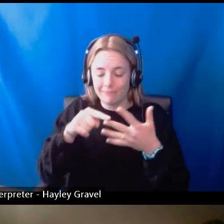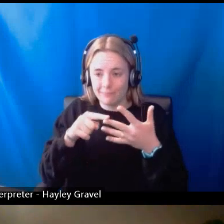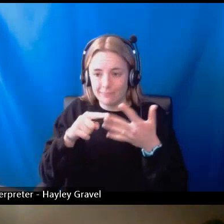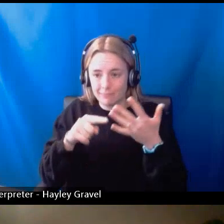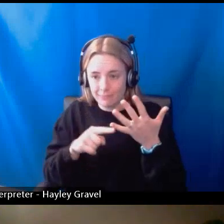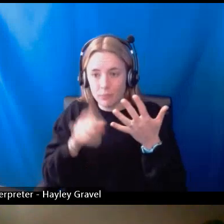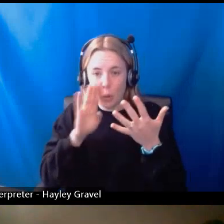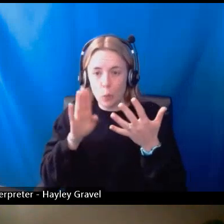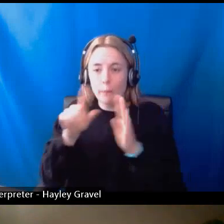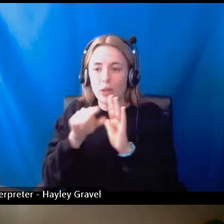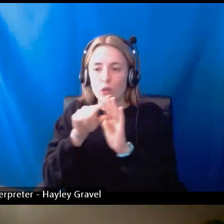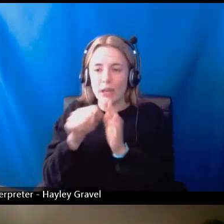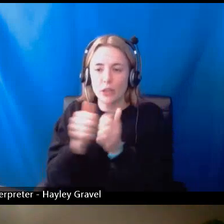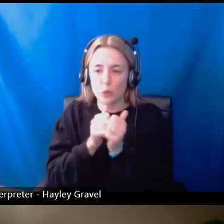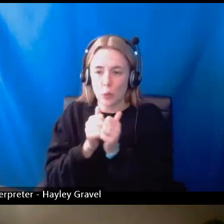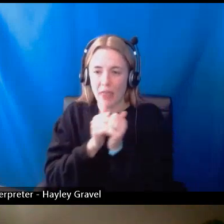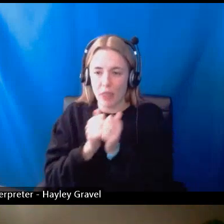together.